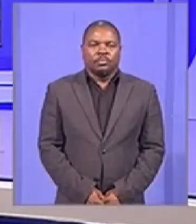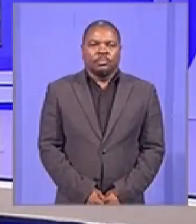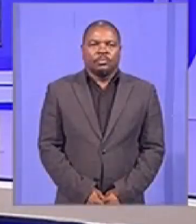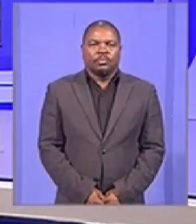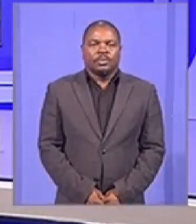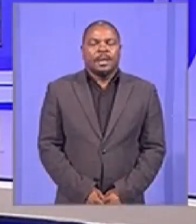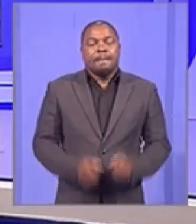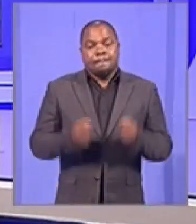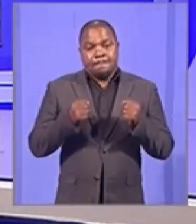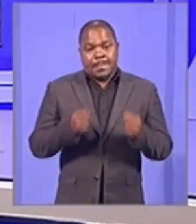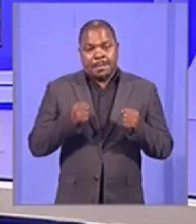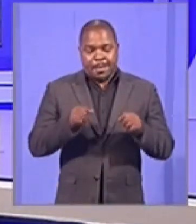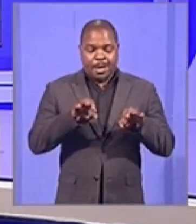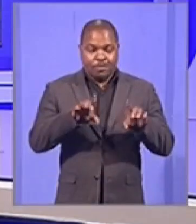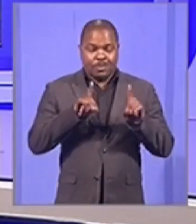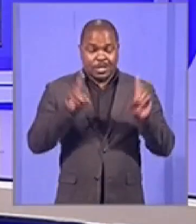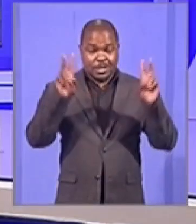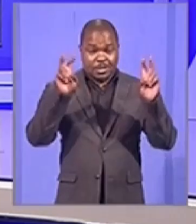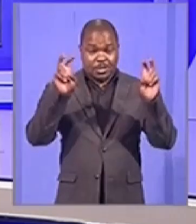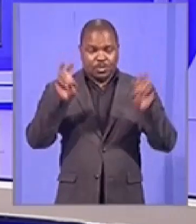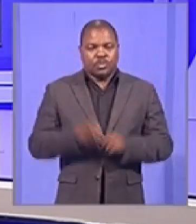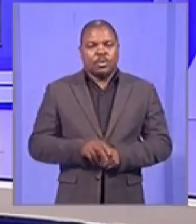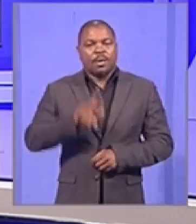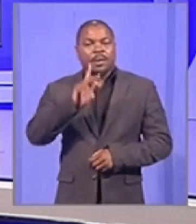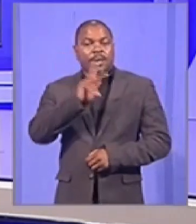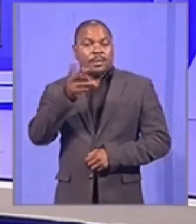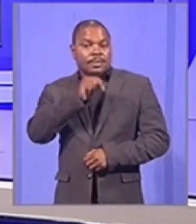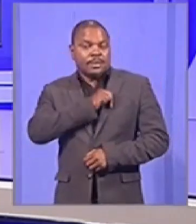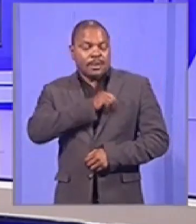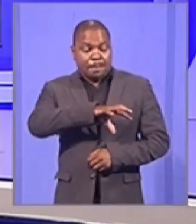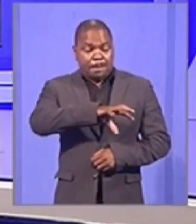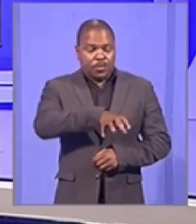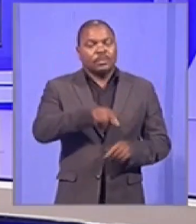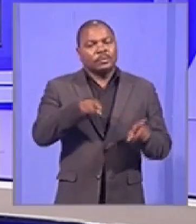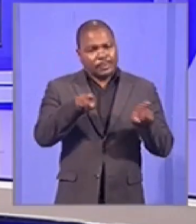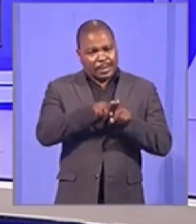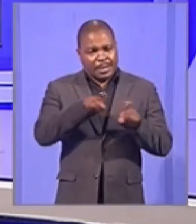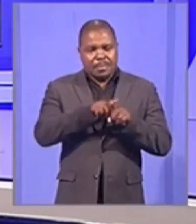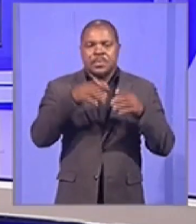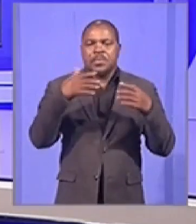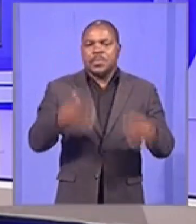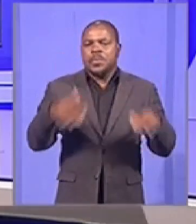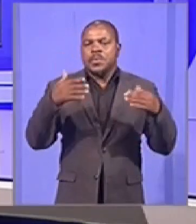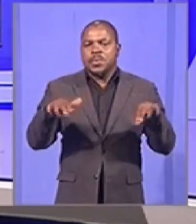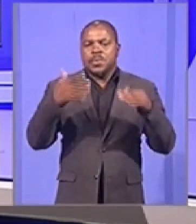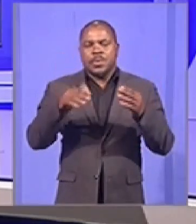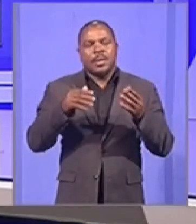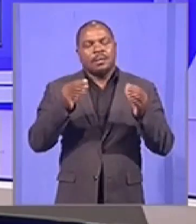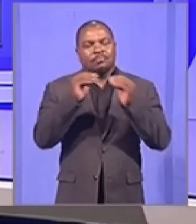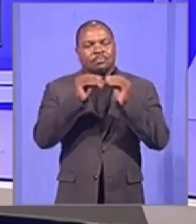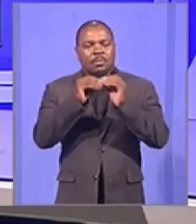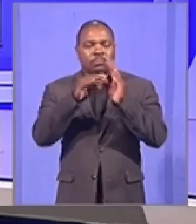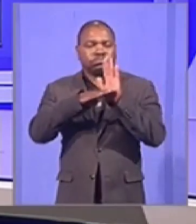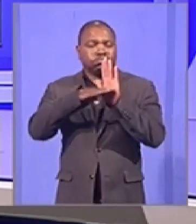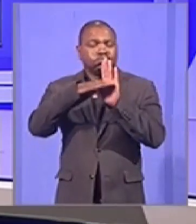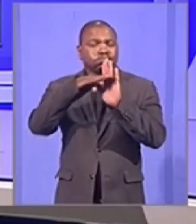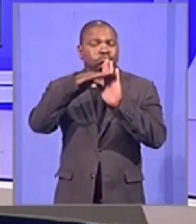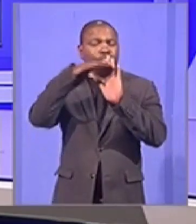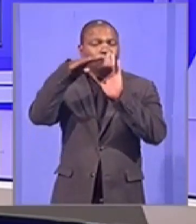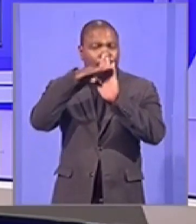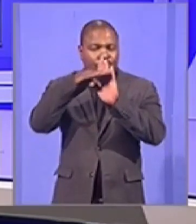Re sa le mo go tsa thuto, Province ya kwa KwaZulu-Natal yona e fitlheletse dipalopalo tse di kwa mankaleng naga ka